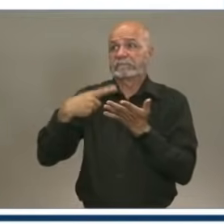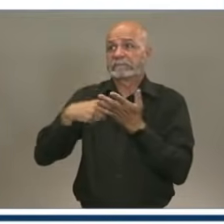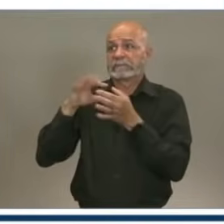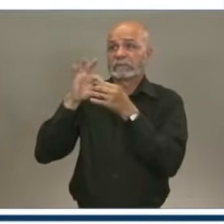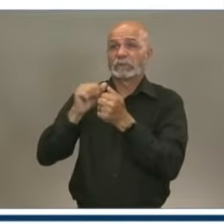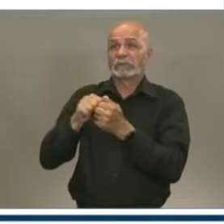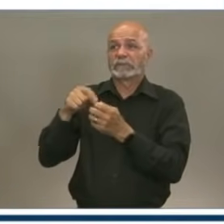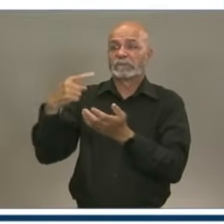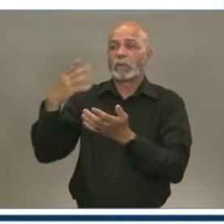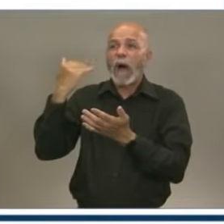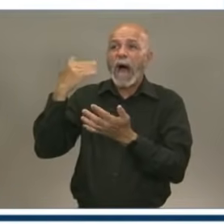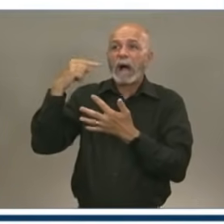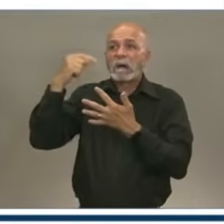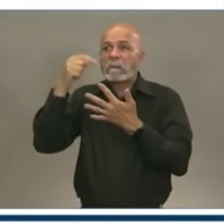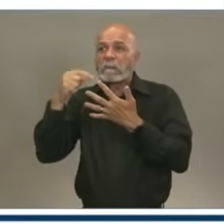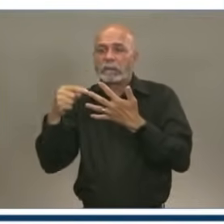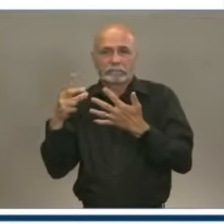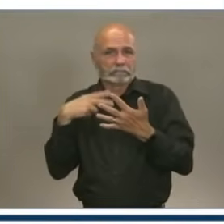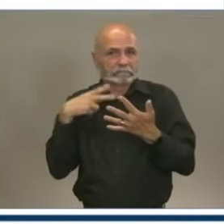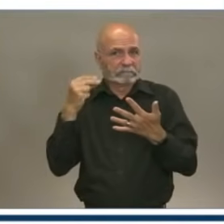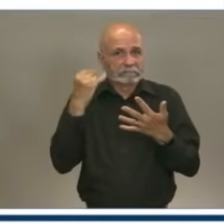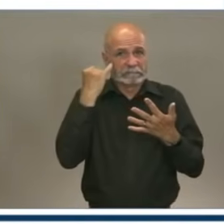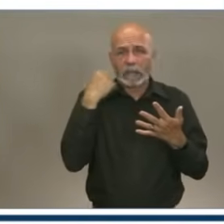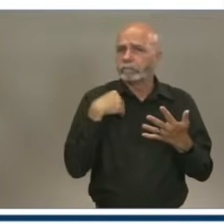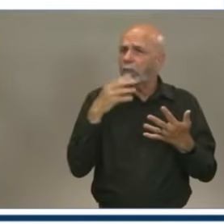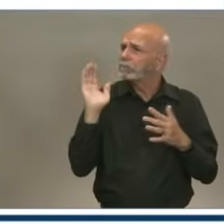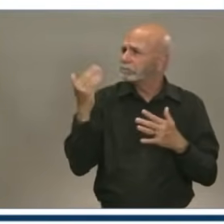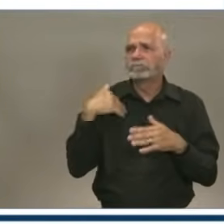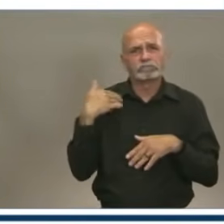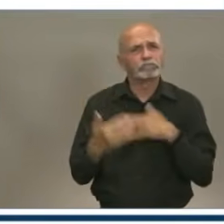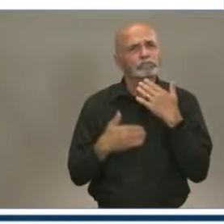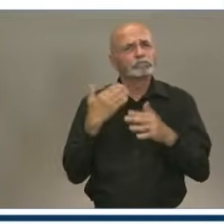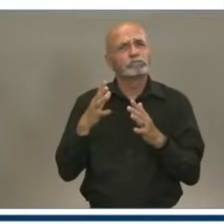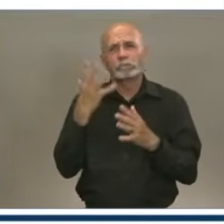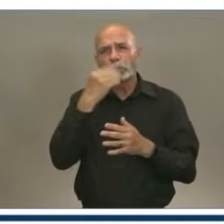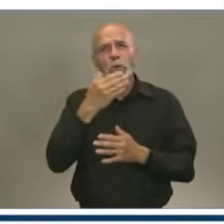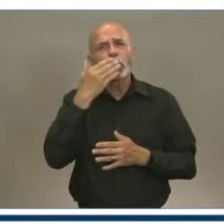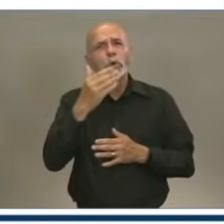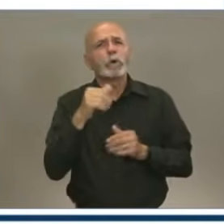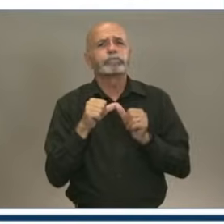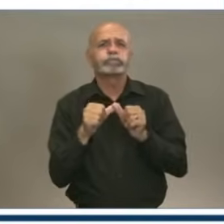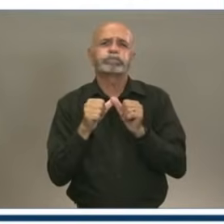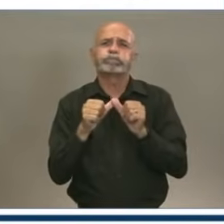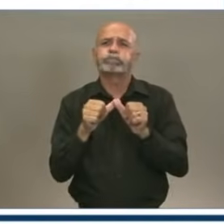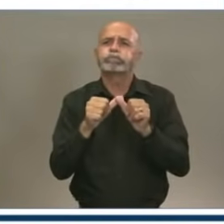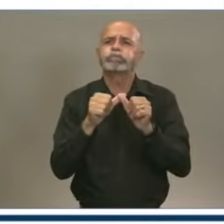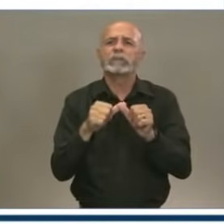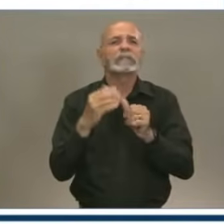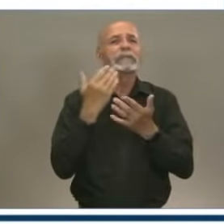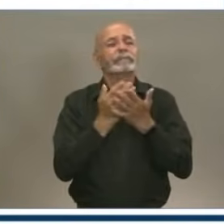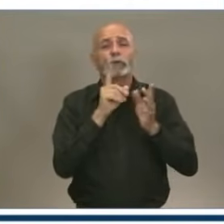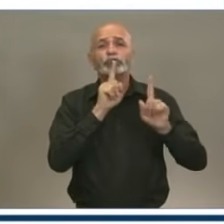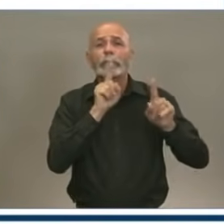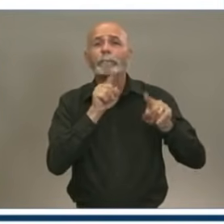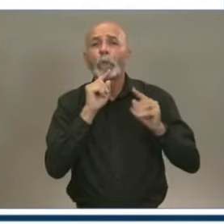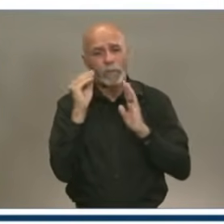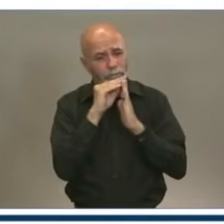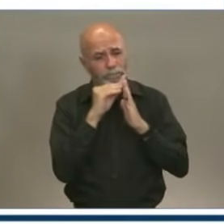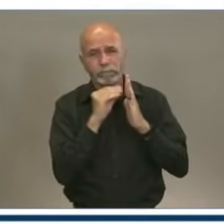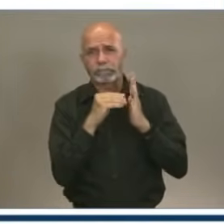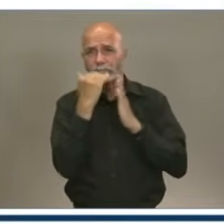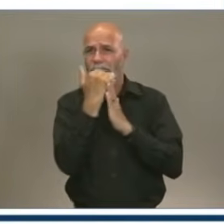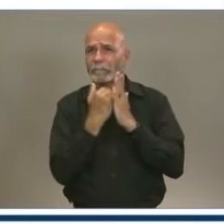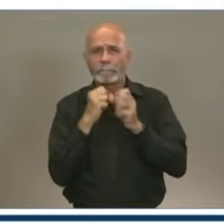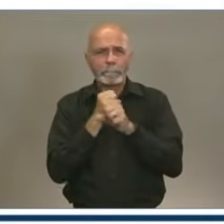occur. I know we are making progress in implementing the Fitch report. There are a number of other initiatives to ensure more